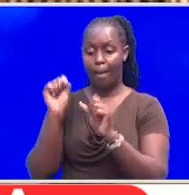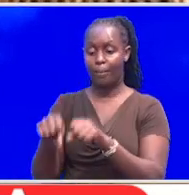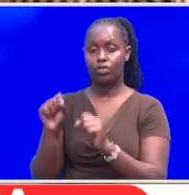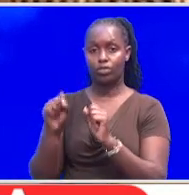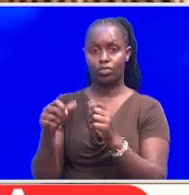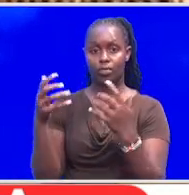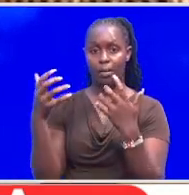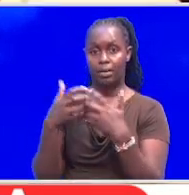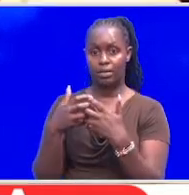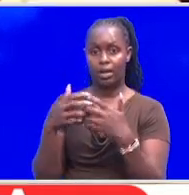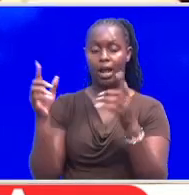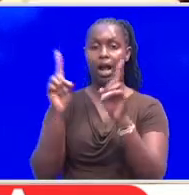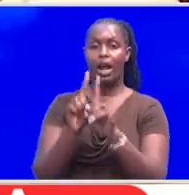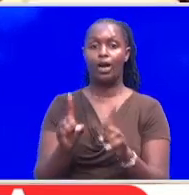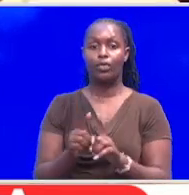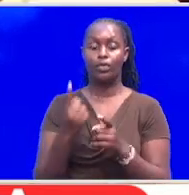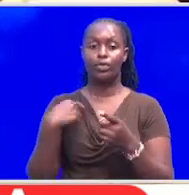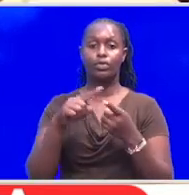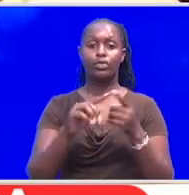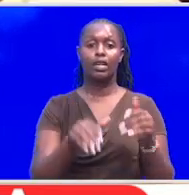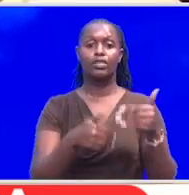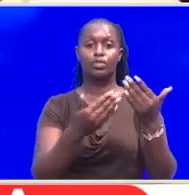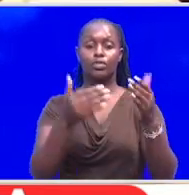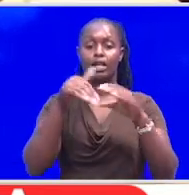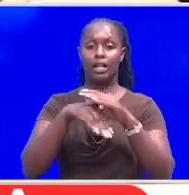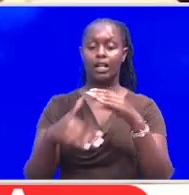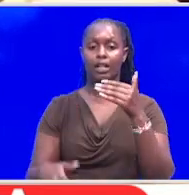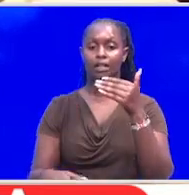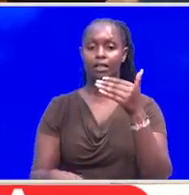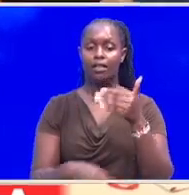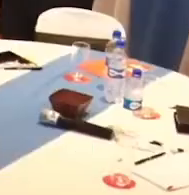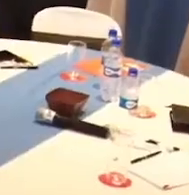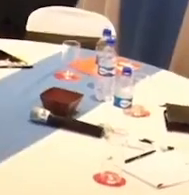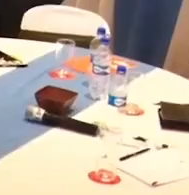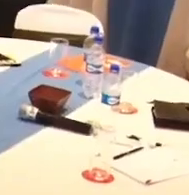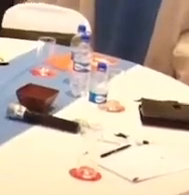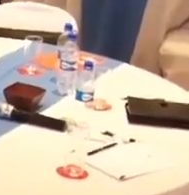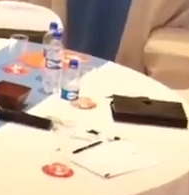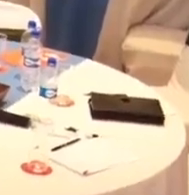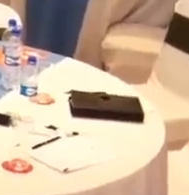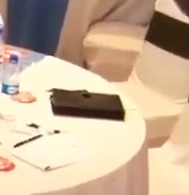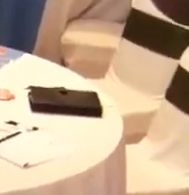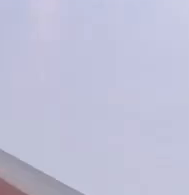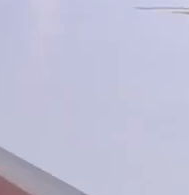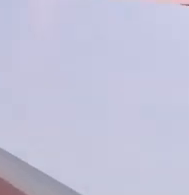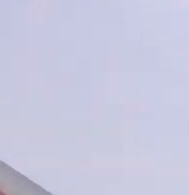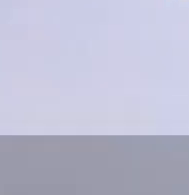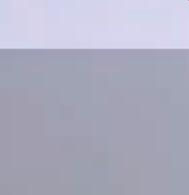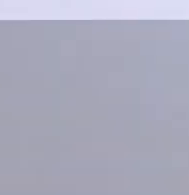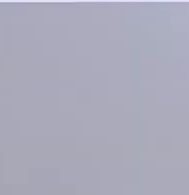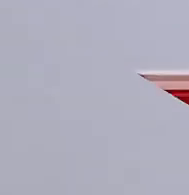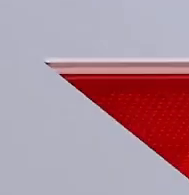mergers and acquisitions within borders. Ibak Said for TV 47.